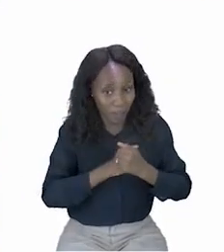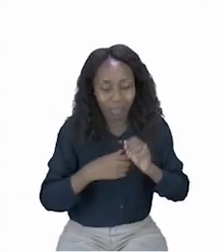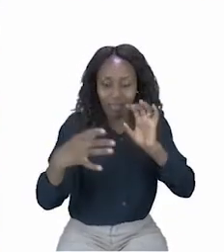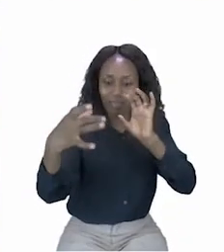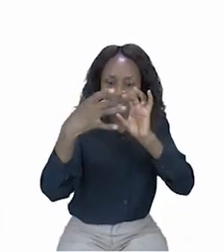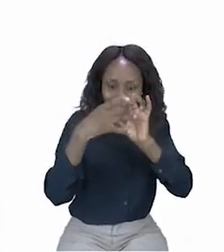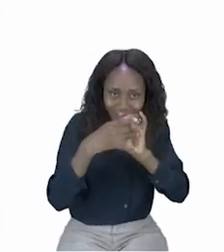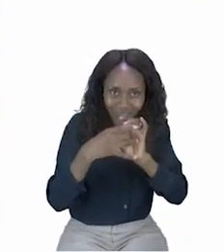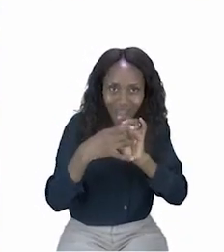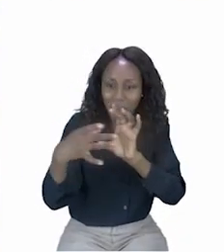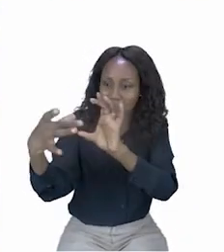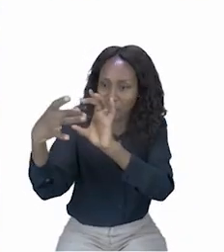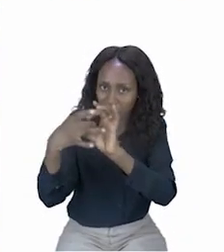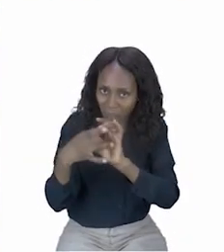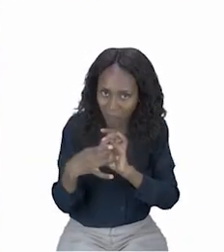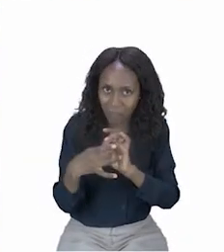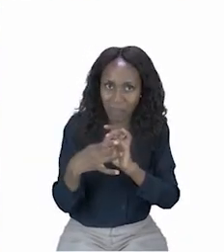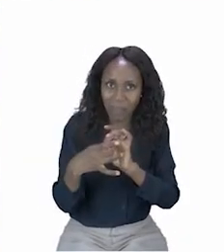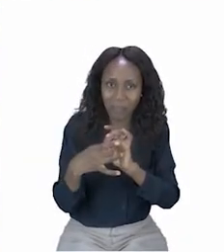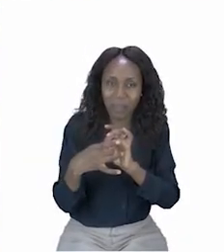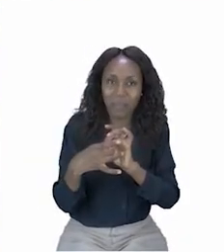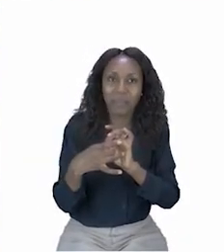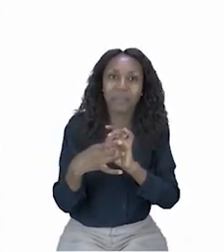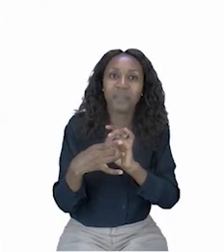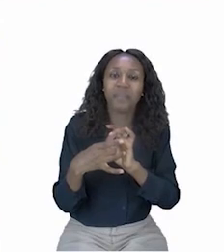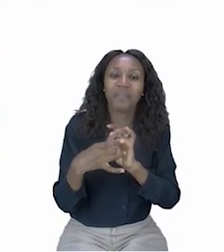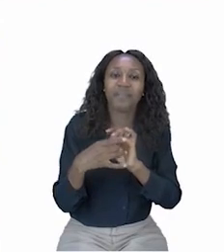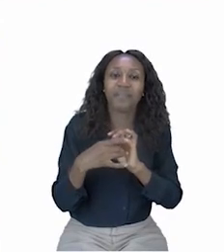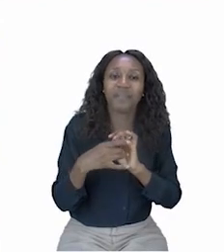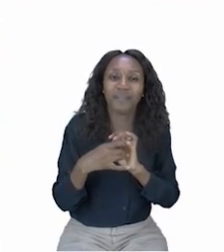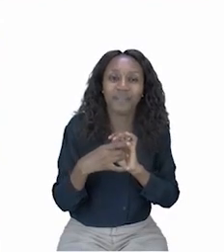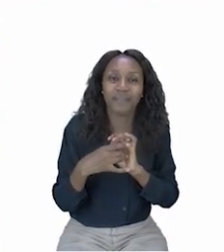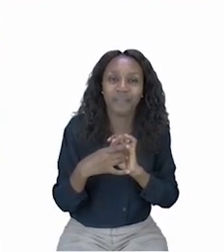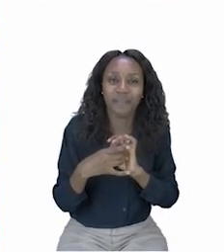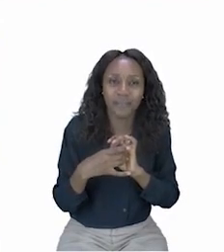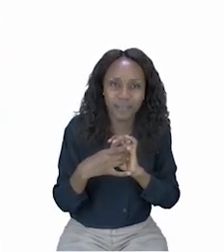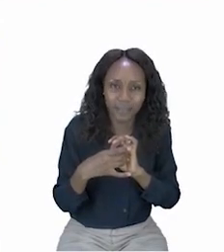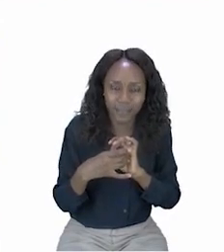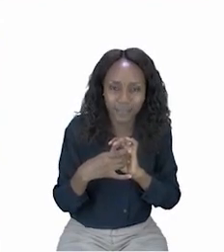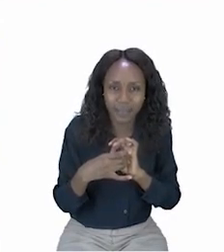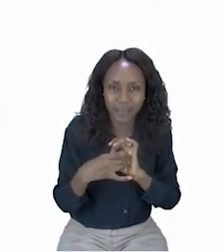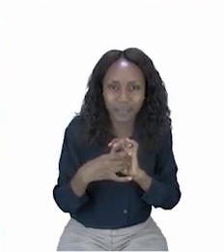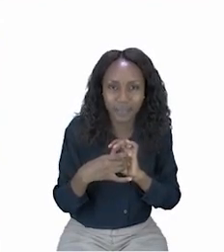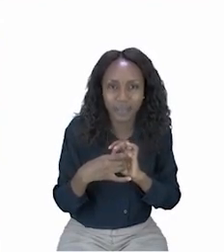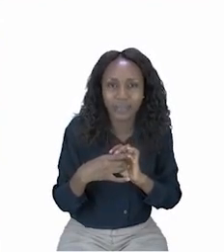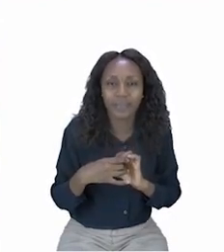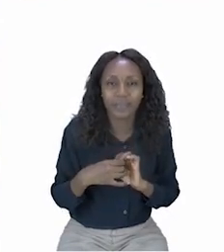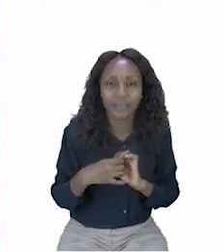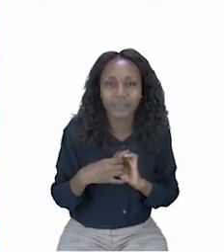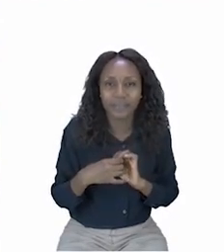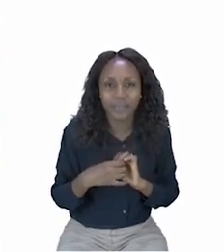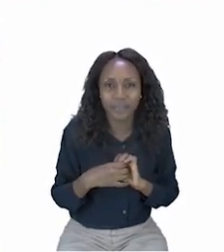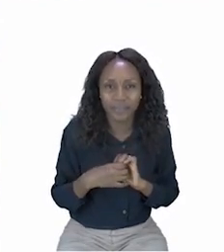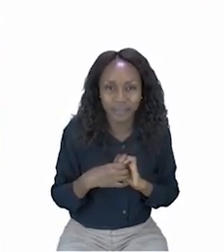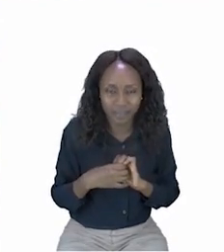Over here we have the first one, and then we also have mother linked to